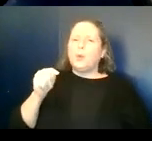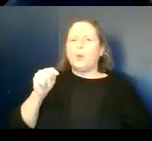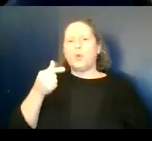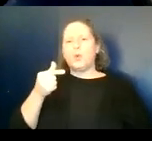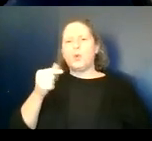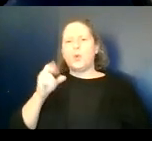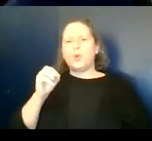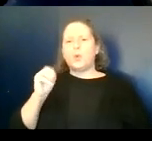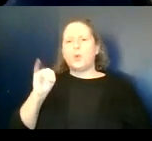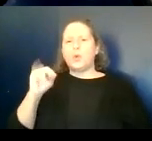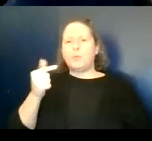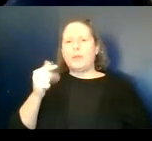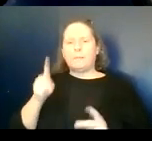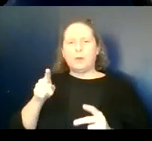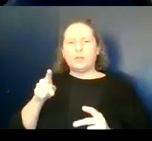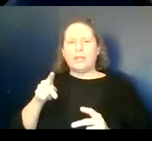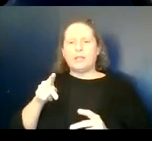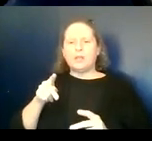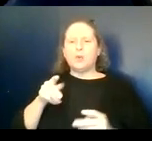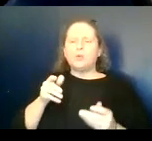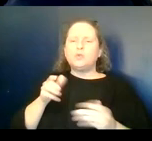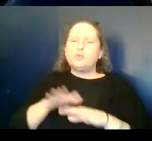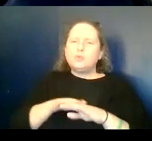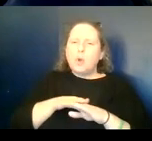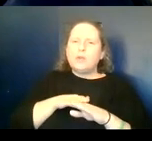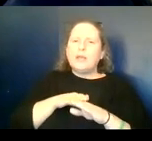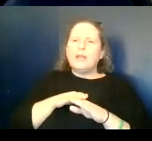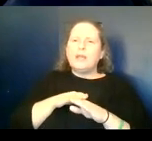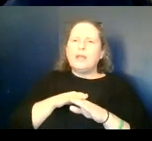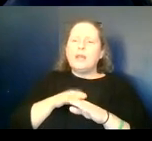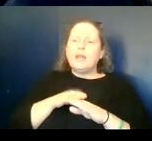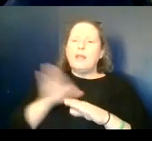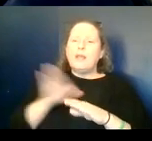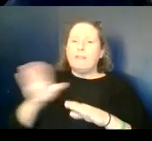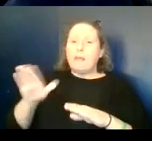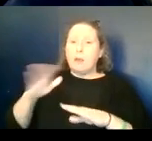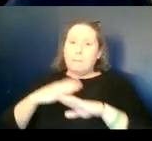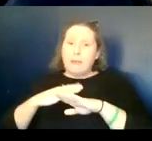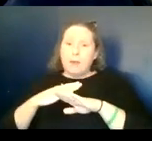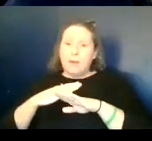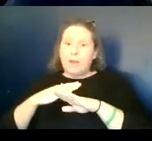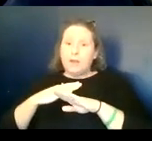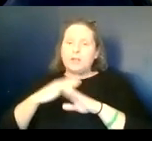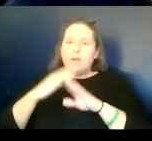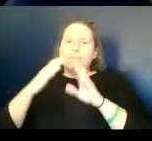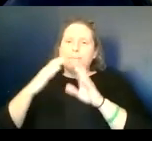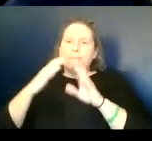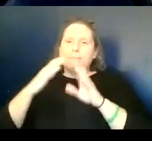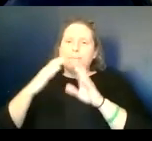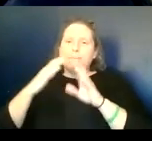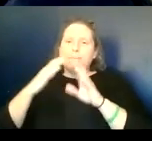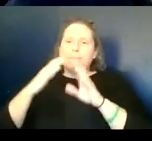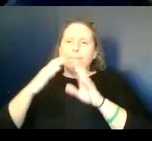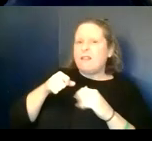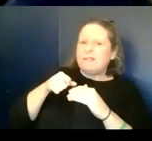barriers so that you can access them more easily, right? And to make them think potentially that it's their